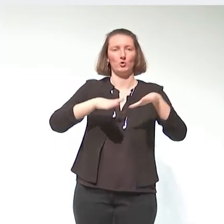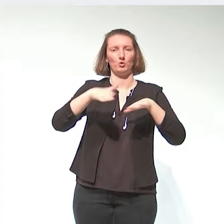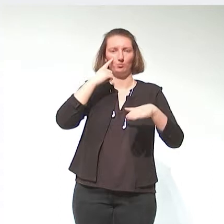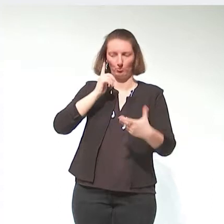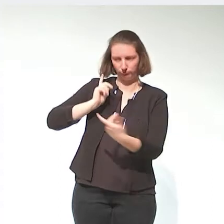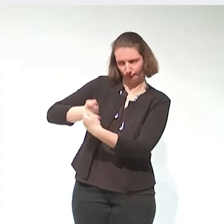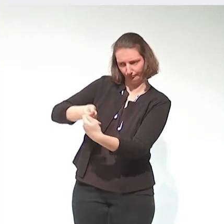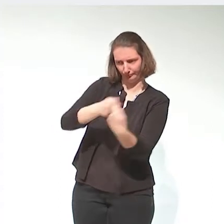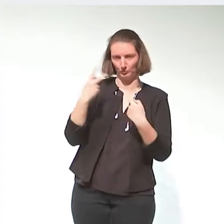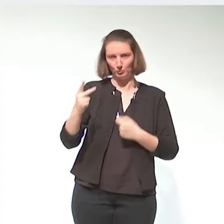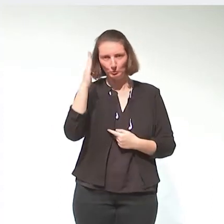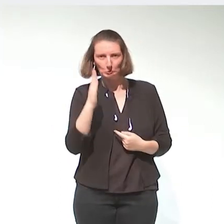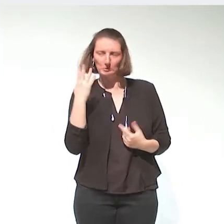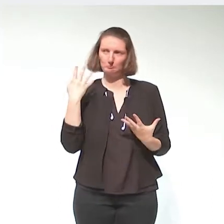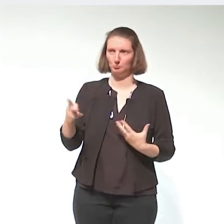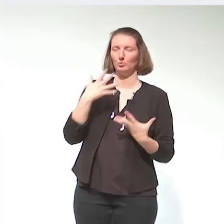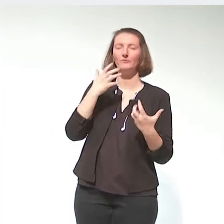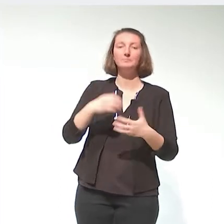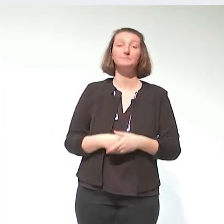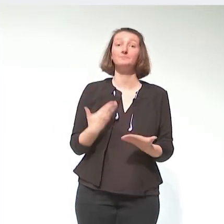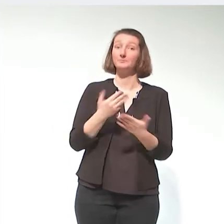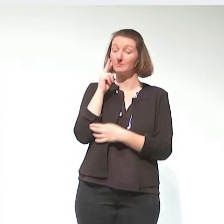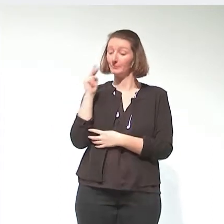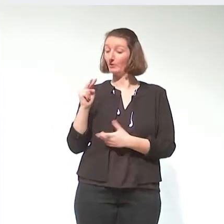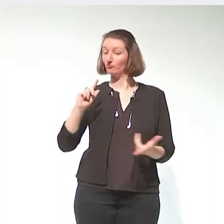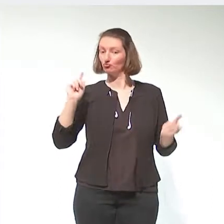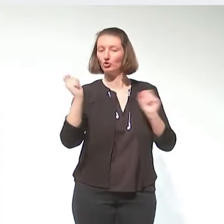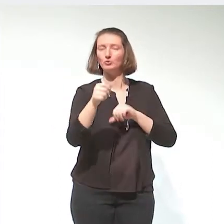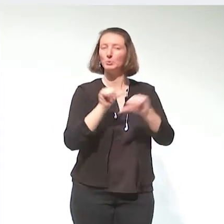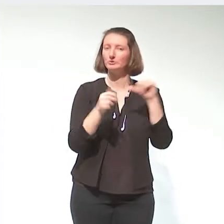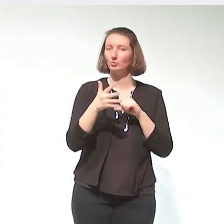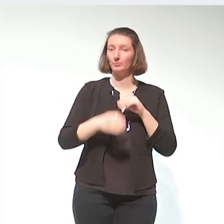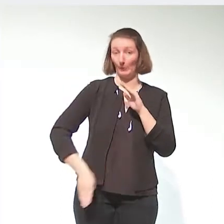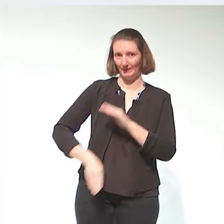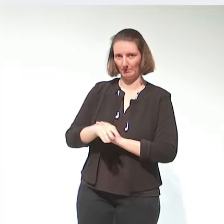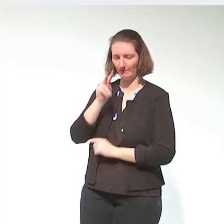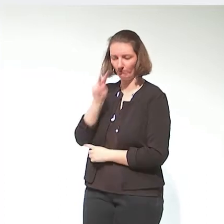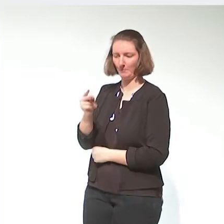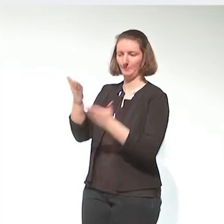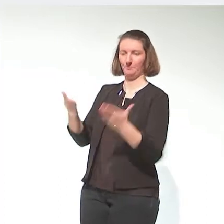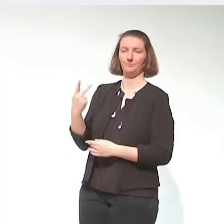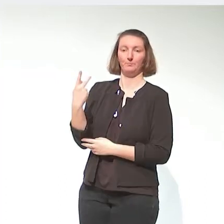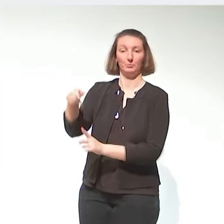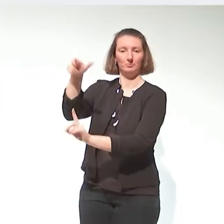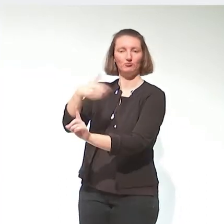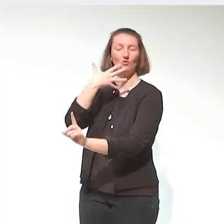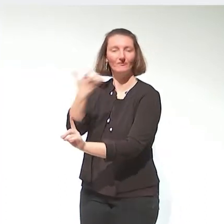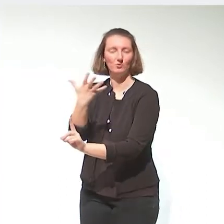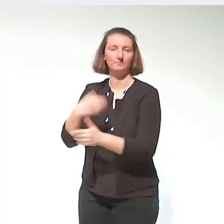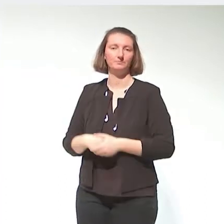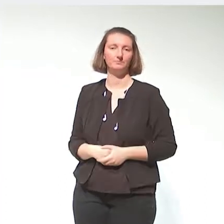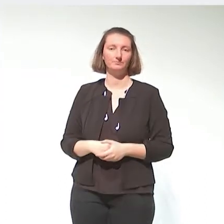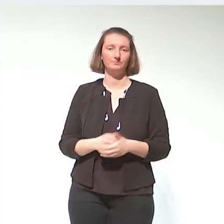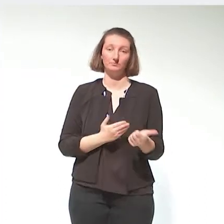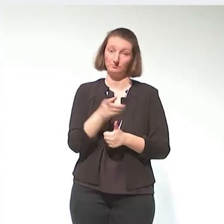designing answers that will meet their expectations and their needs. This paradigm shift is only possible if we